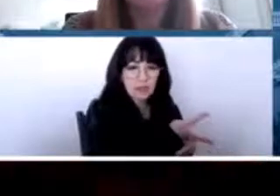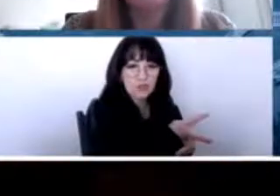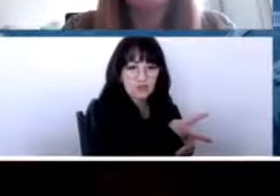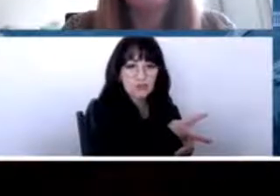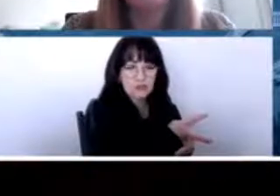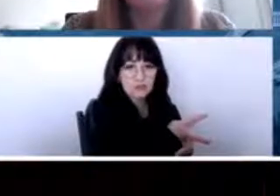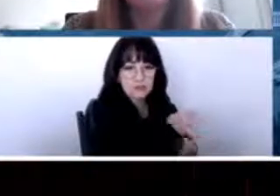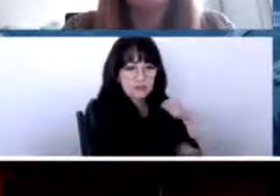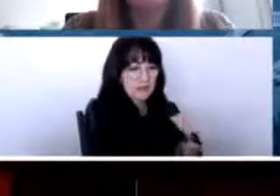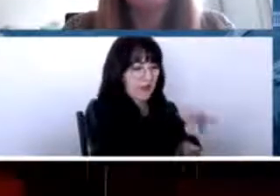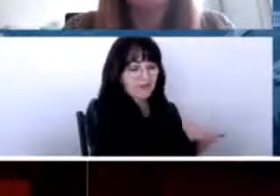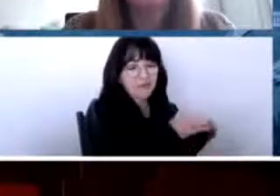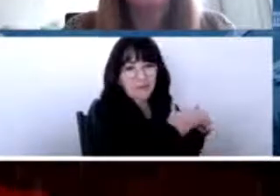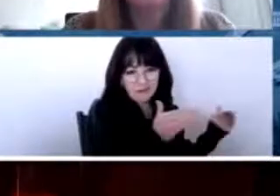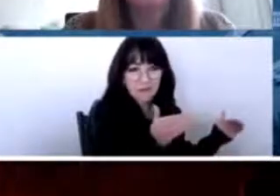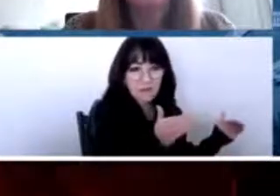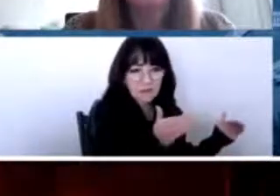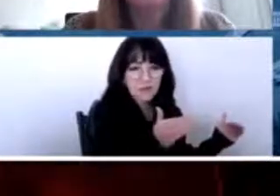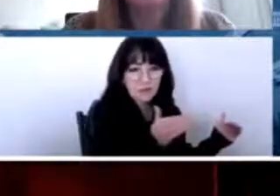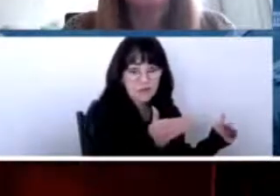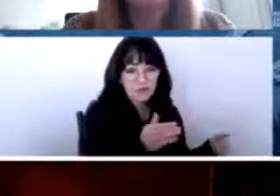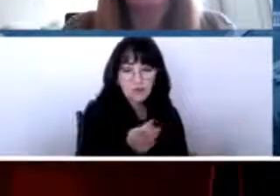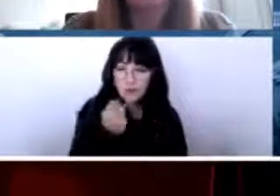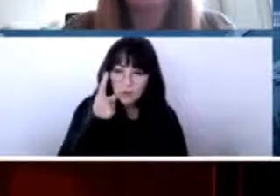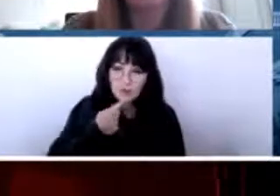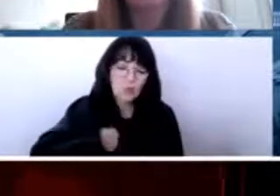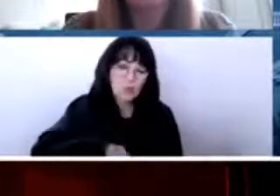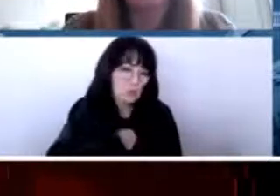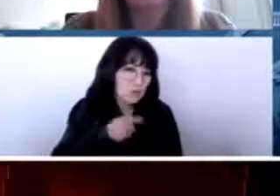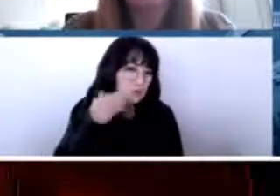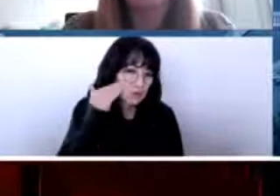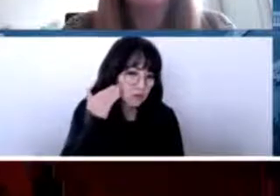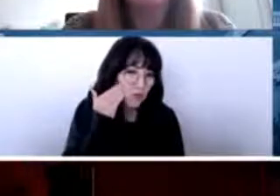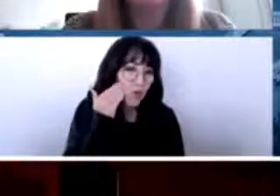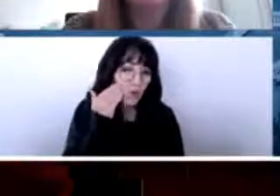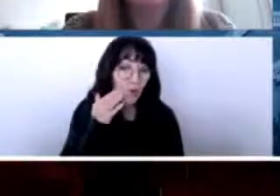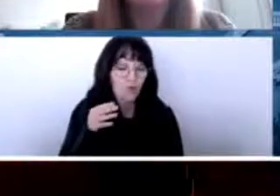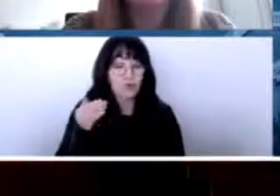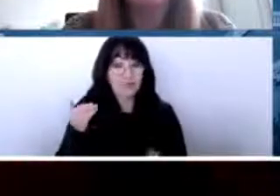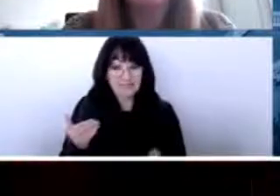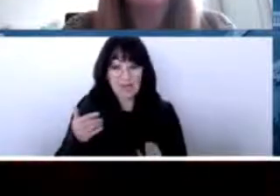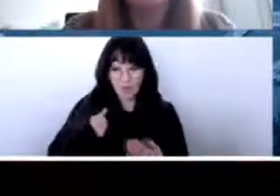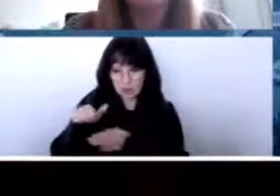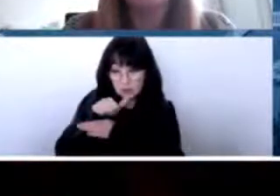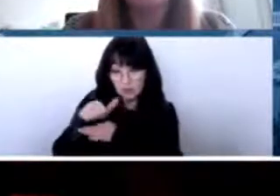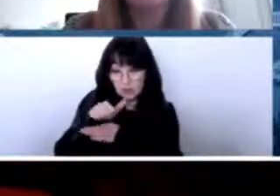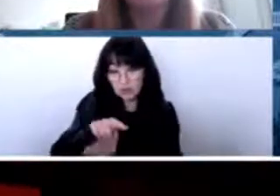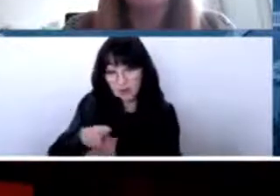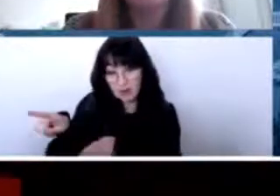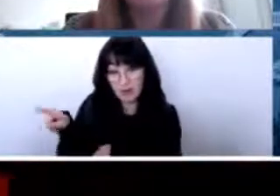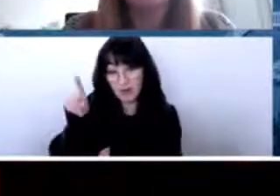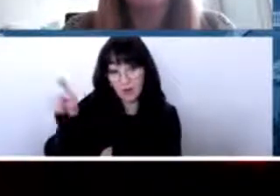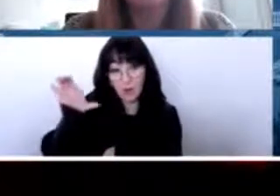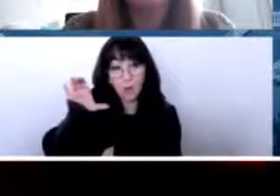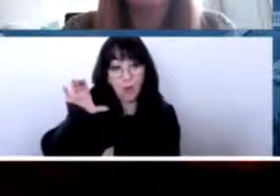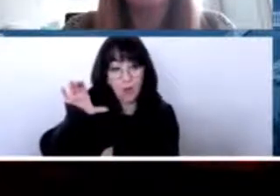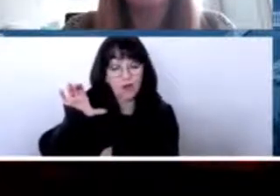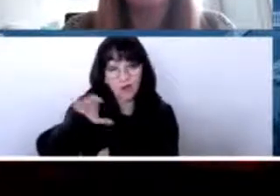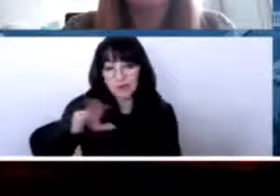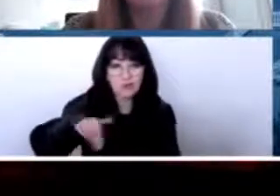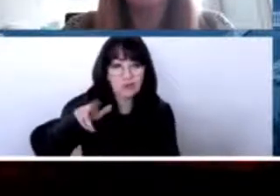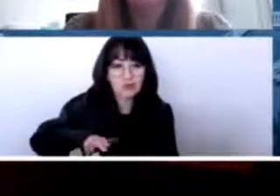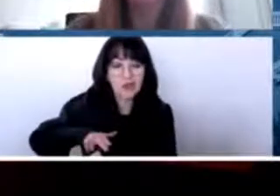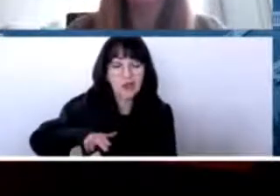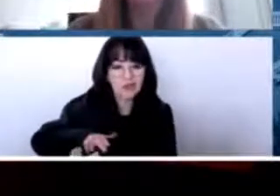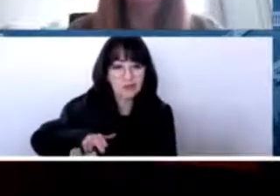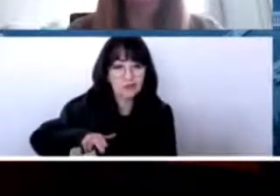that level. And so we are engaging in this training process of 100 National Guard men and women to